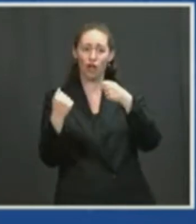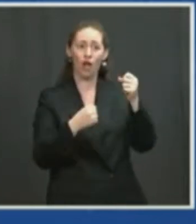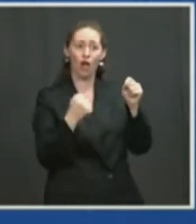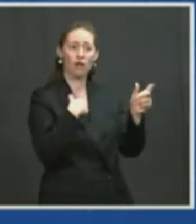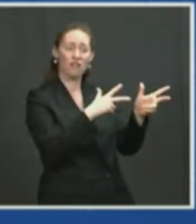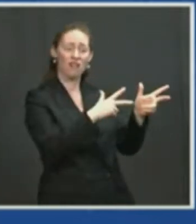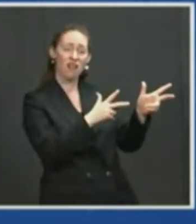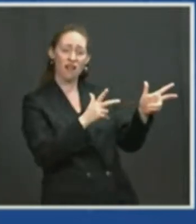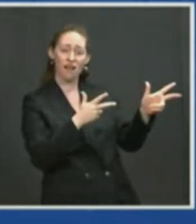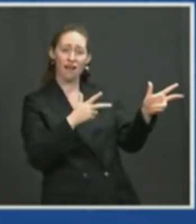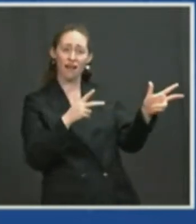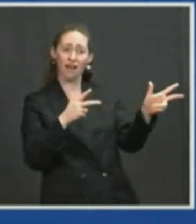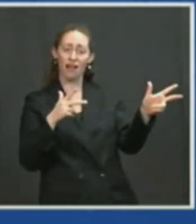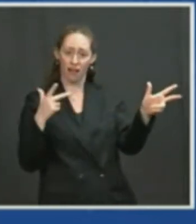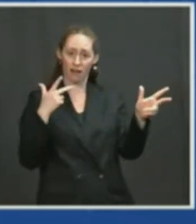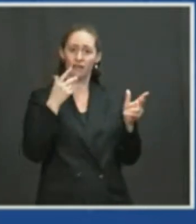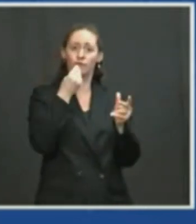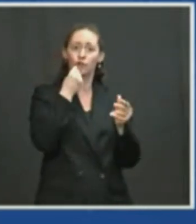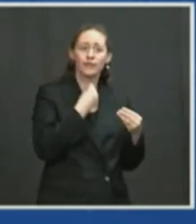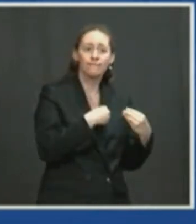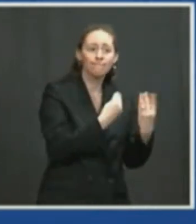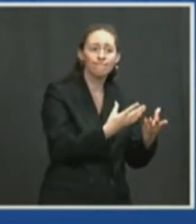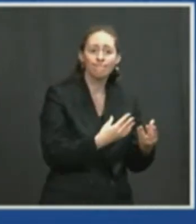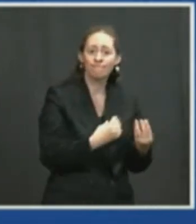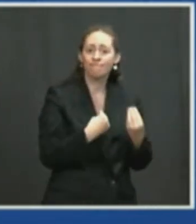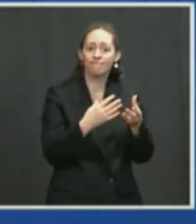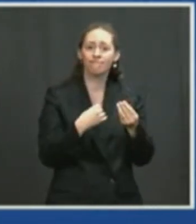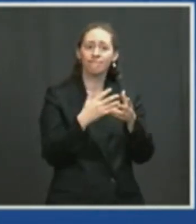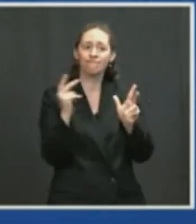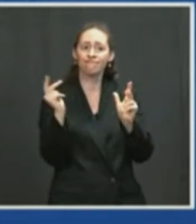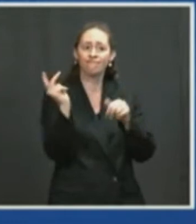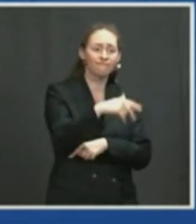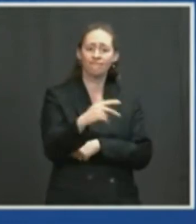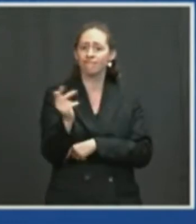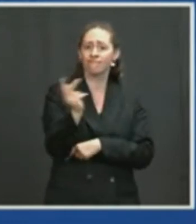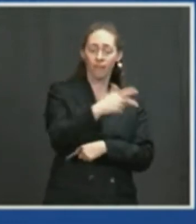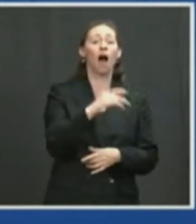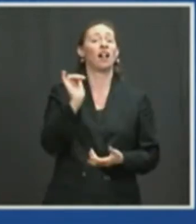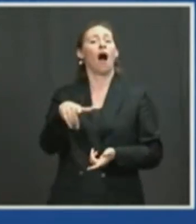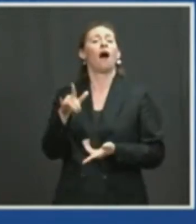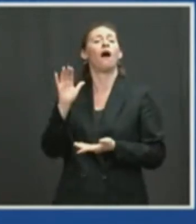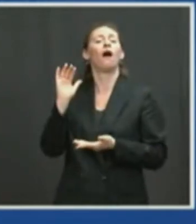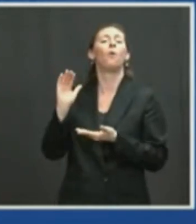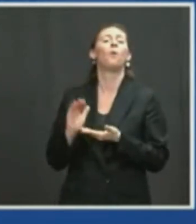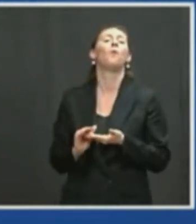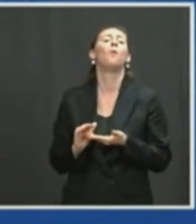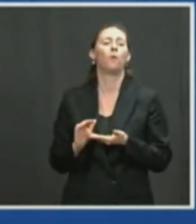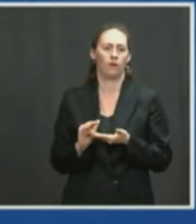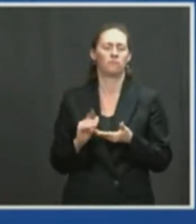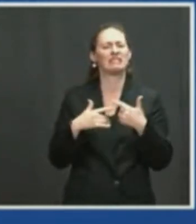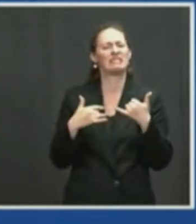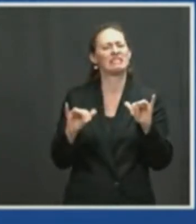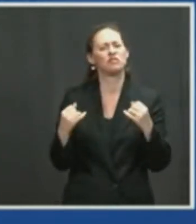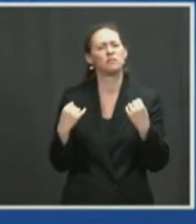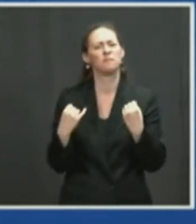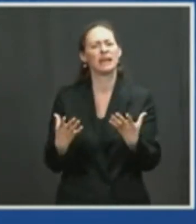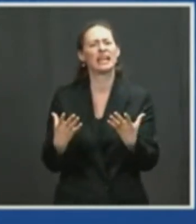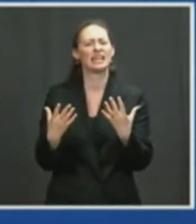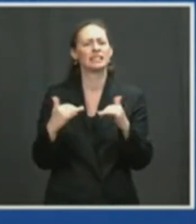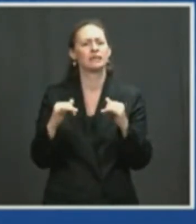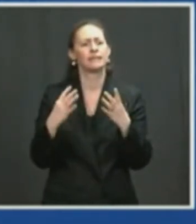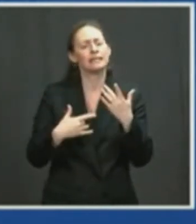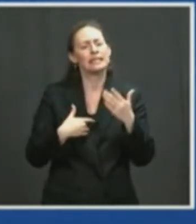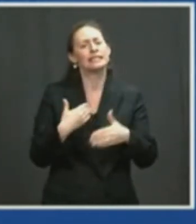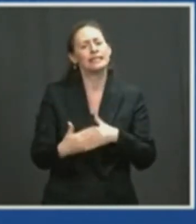by 25%. Still too many, but clear progress. Before I took office, independent experts were